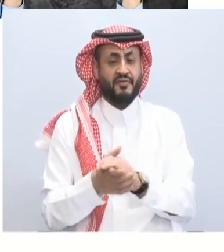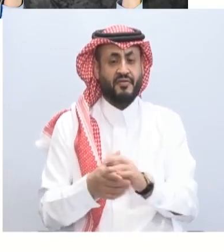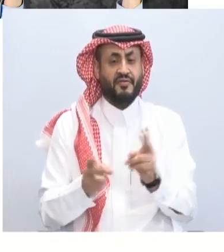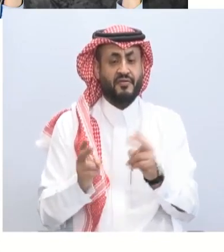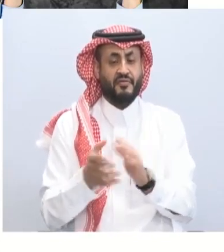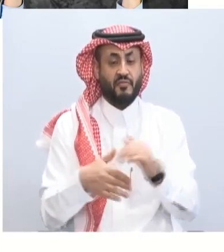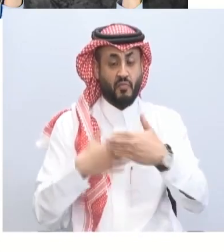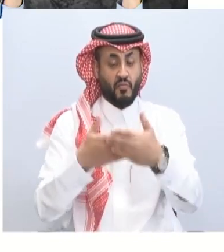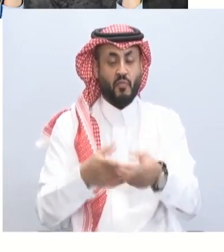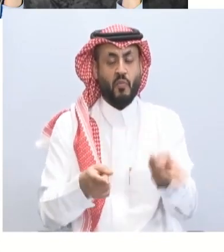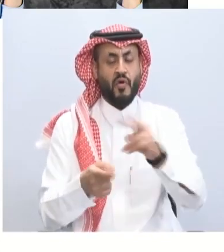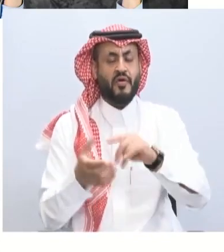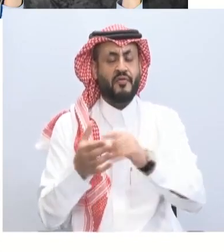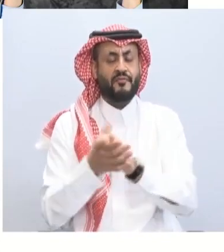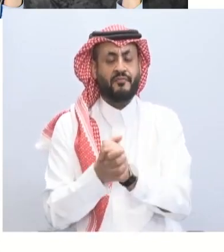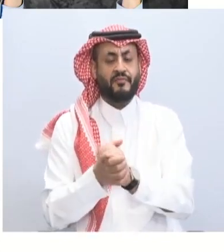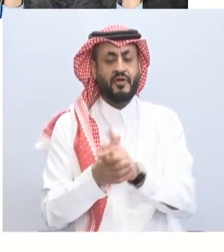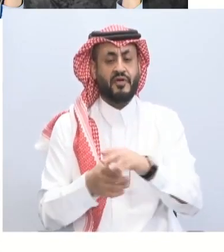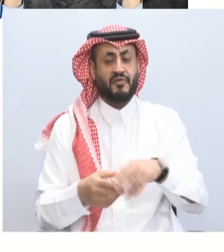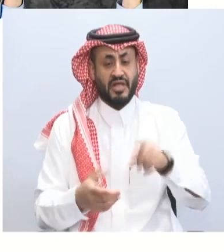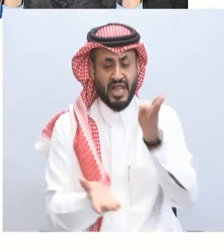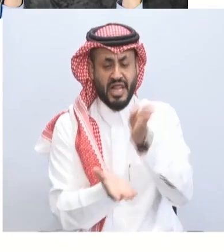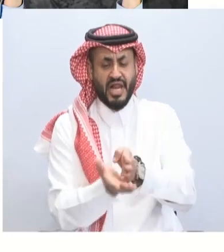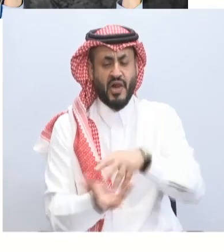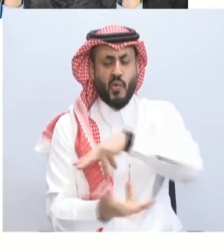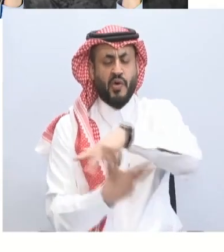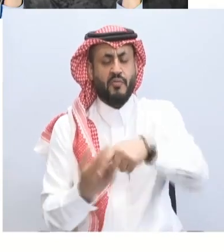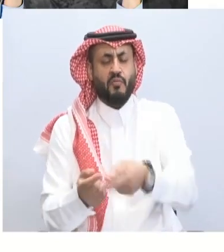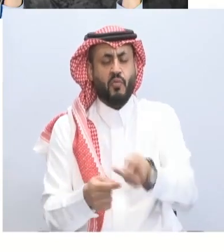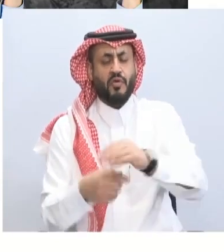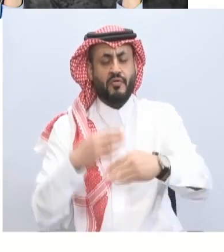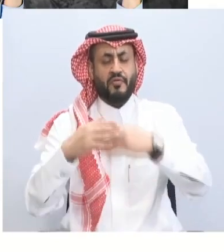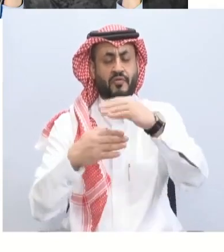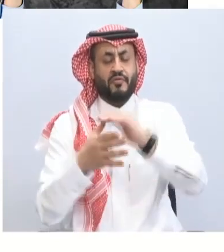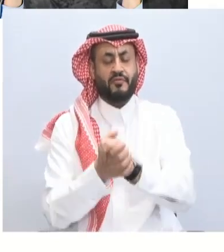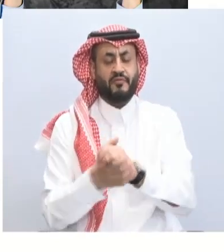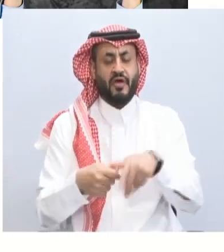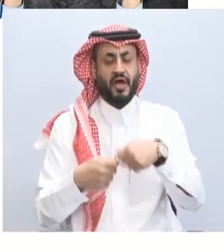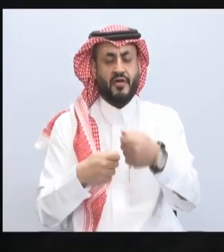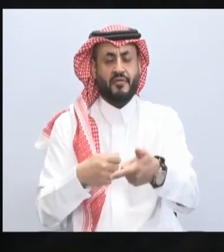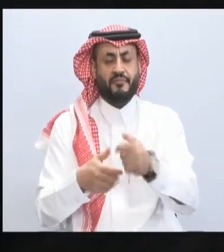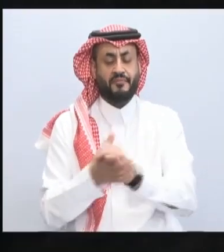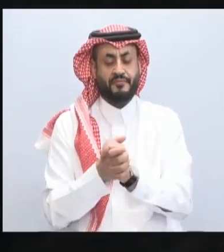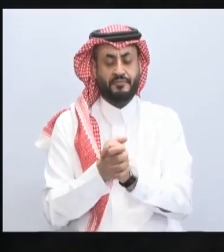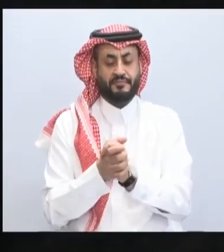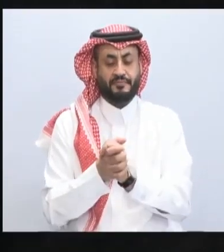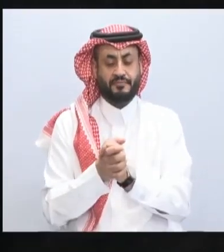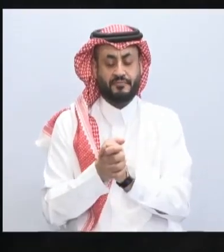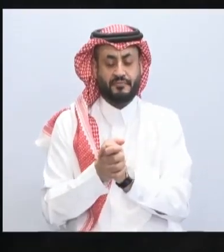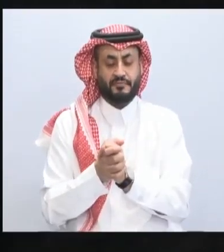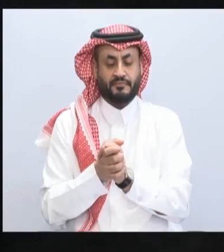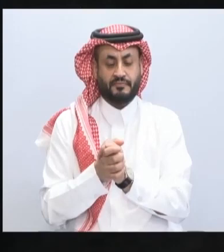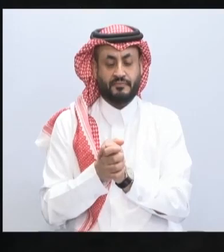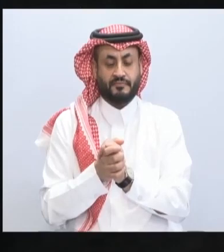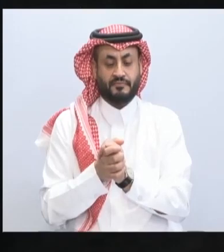consider more conventional, real-world experiences to be more creative and rewarding. Now, this